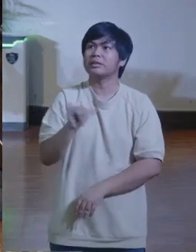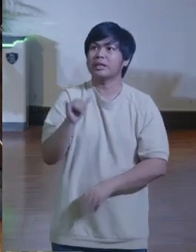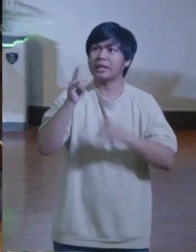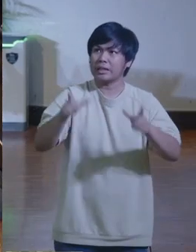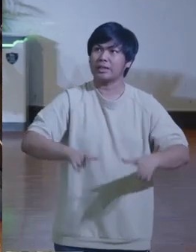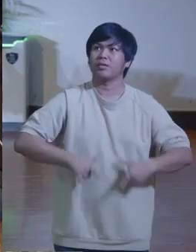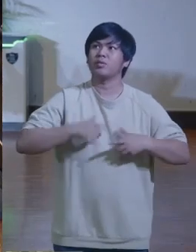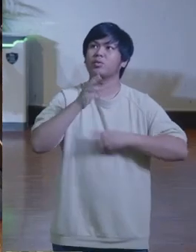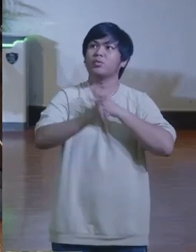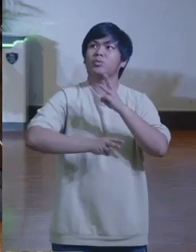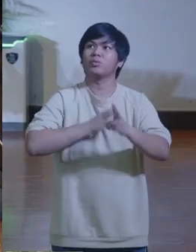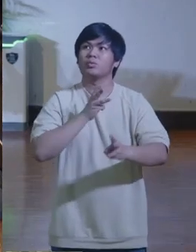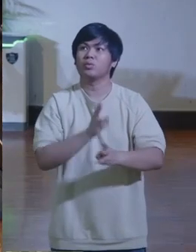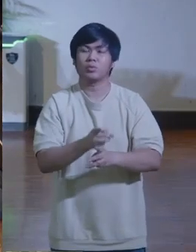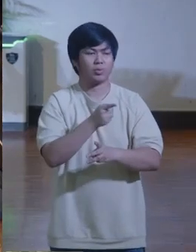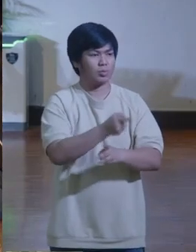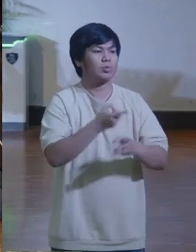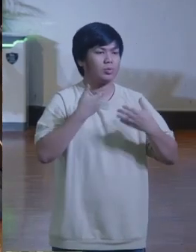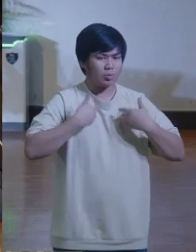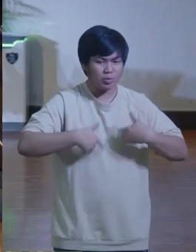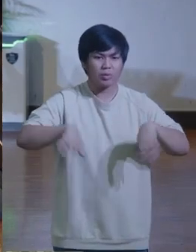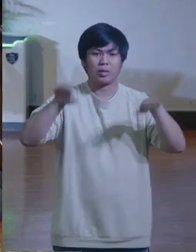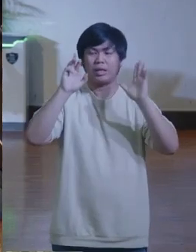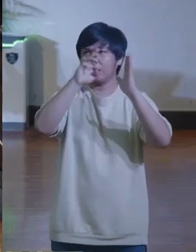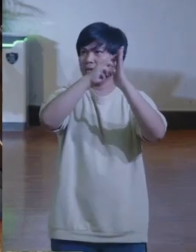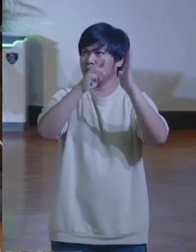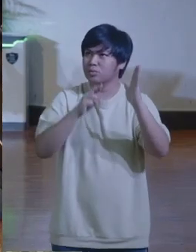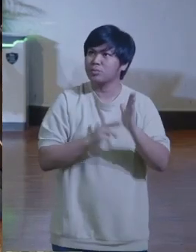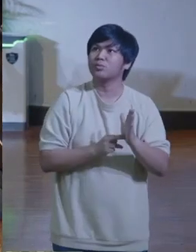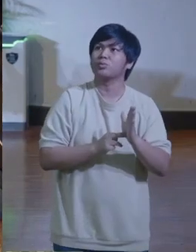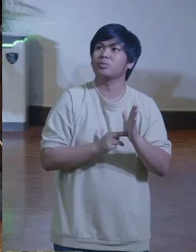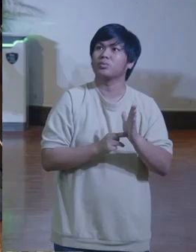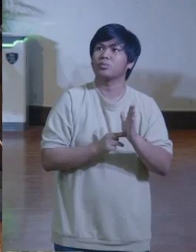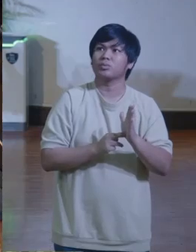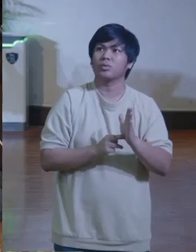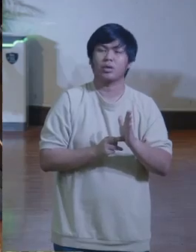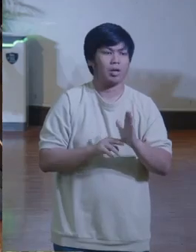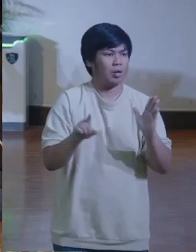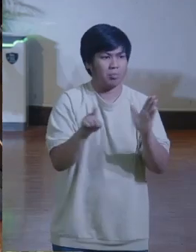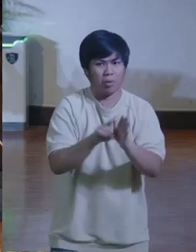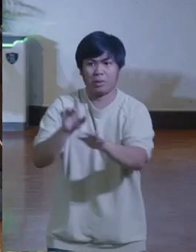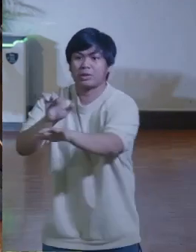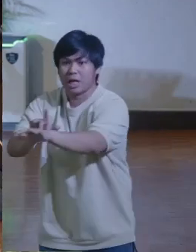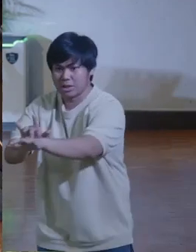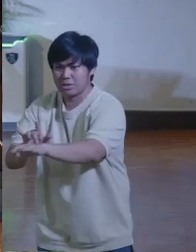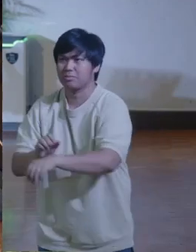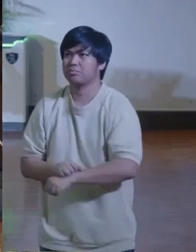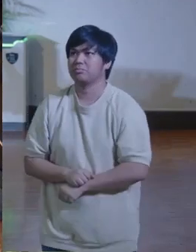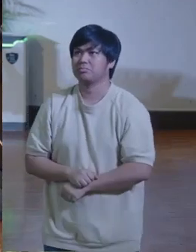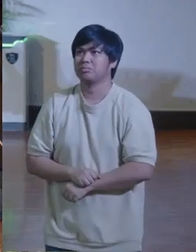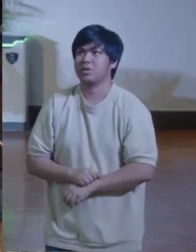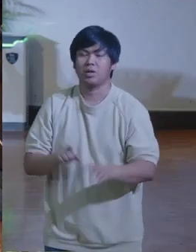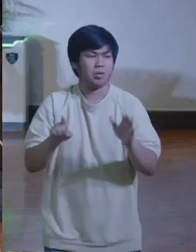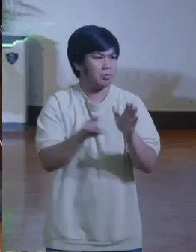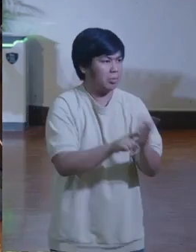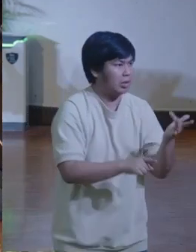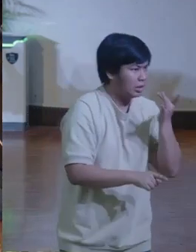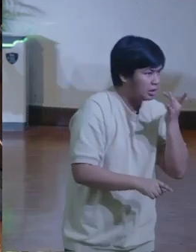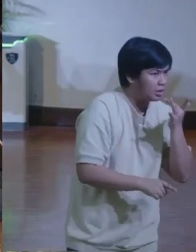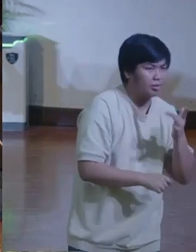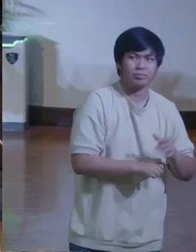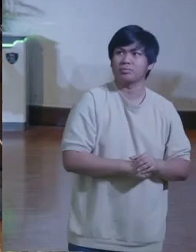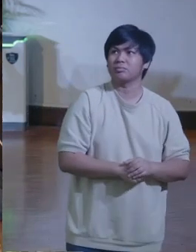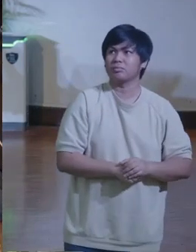in the world, do you submit to regulations? Do not handle, do not